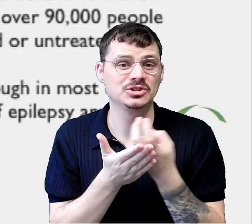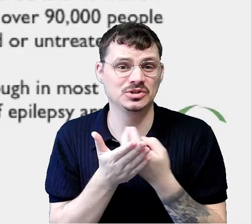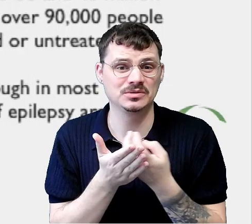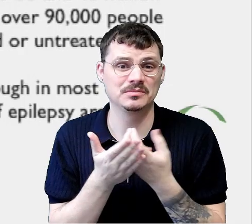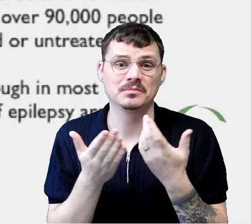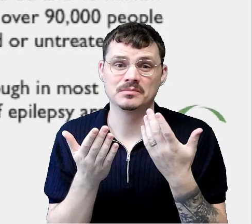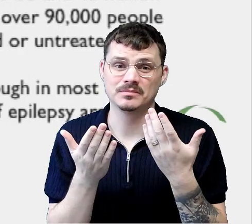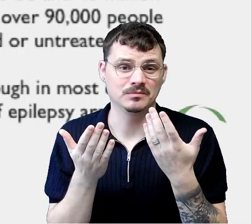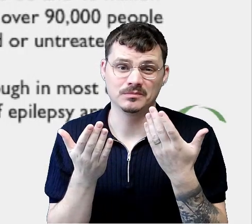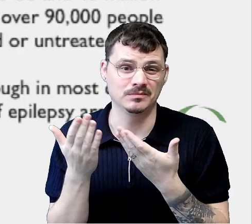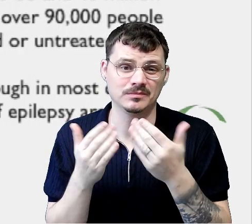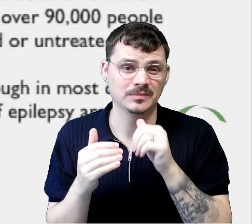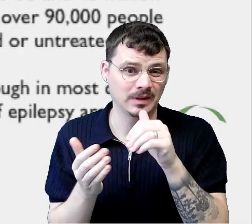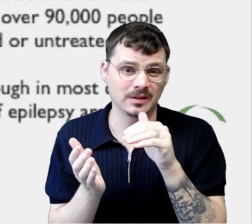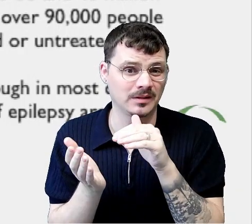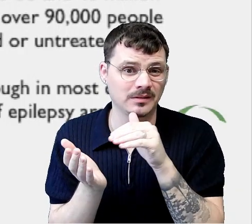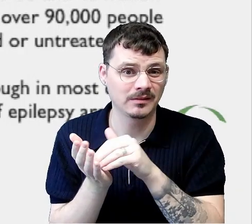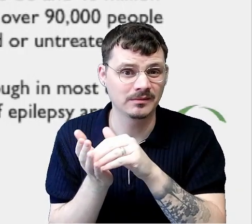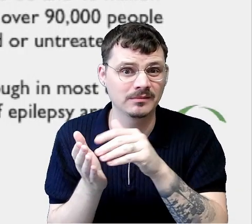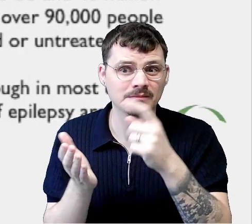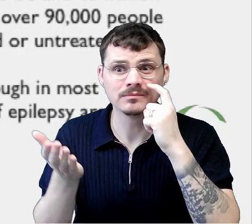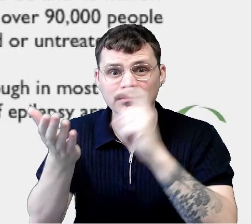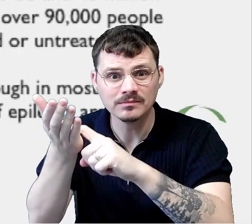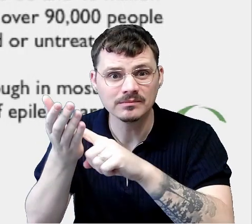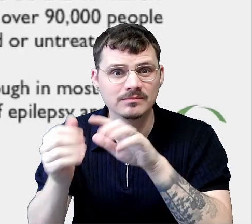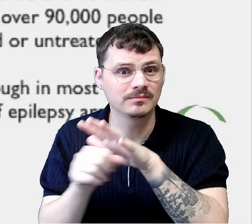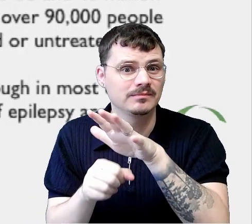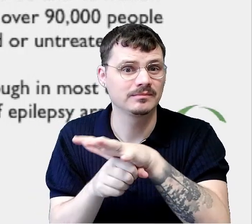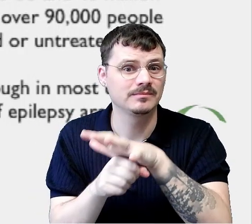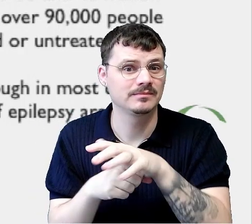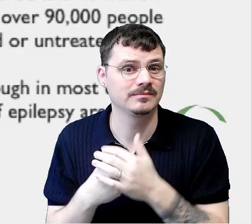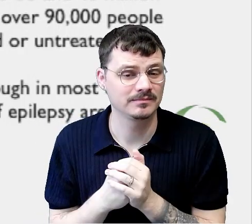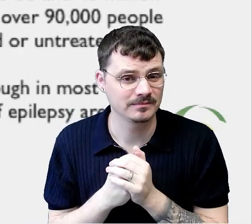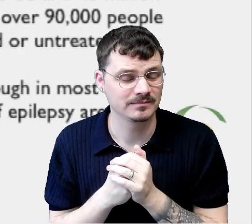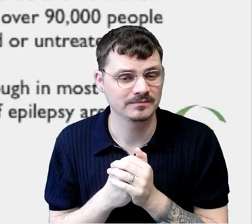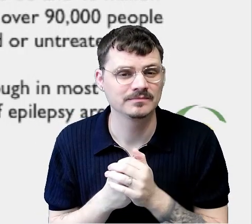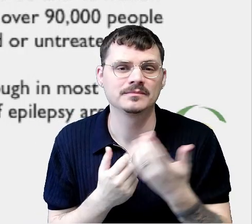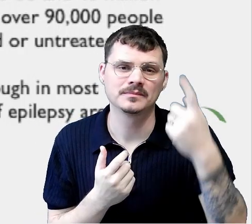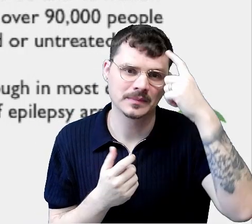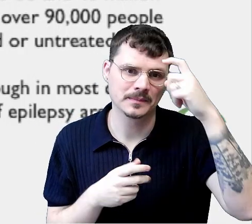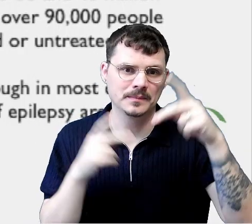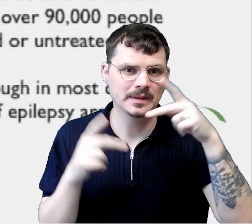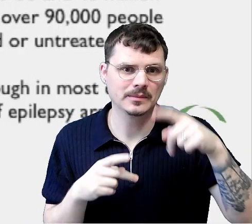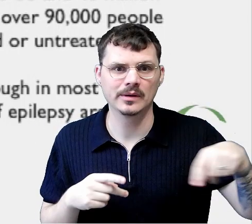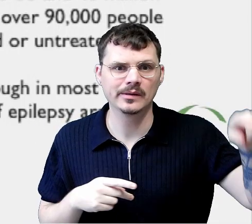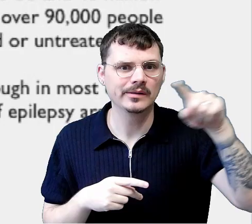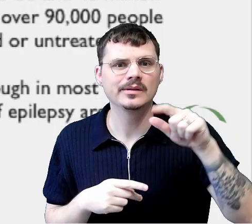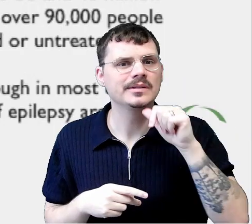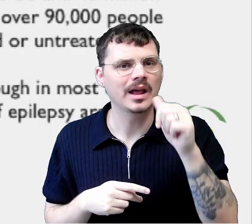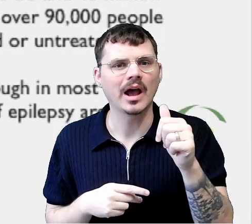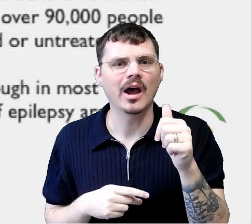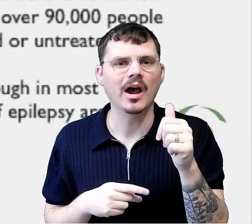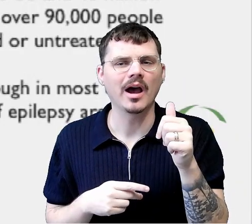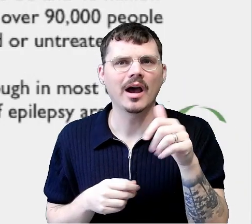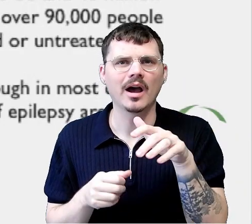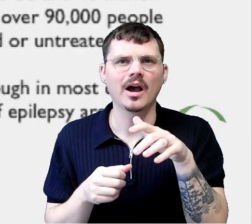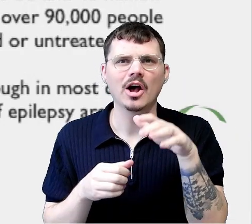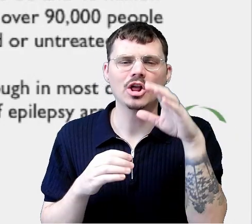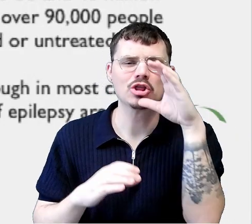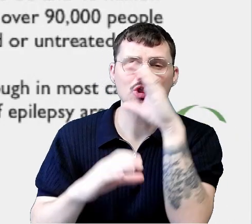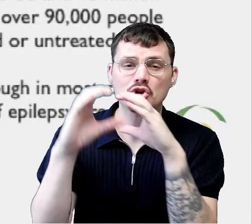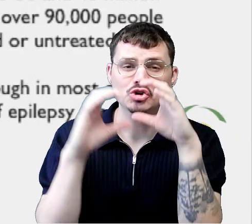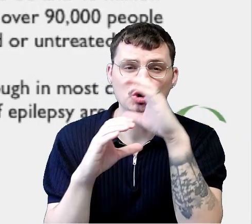be under-recognized simply because people aren't really looking for the